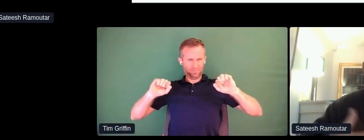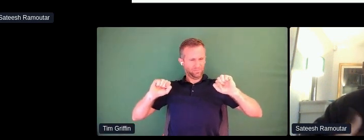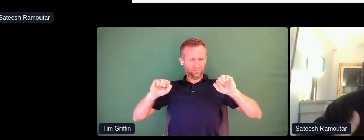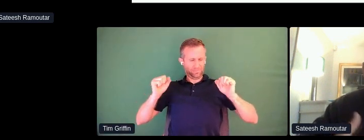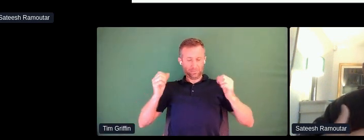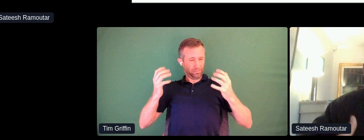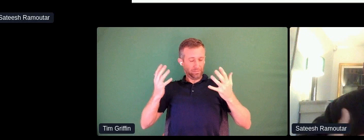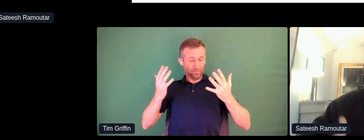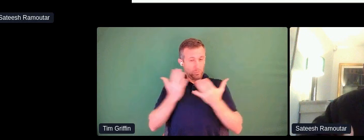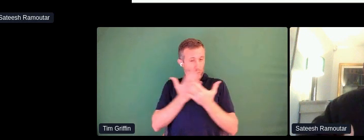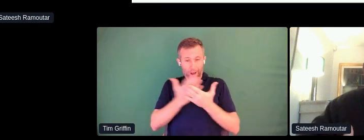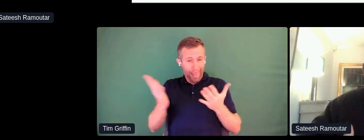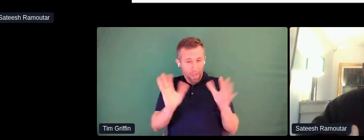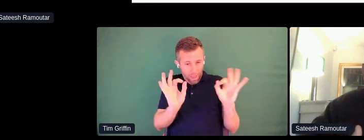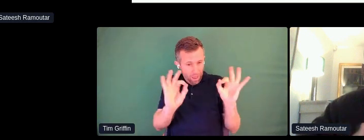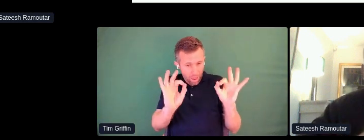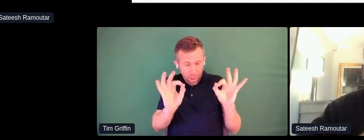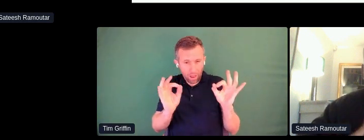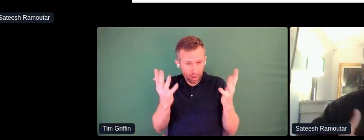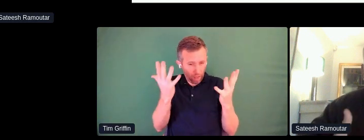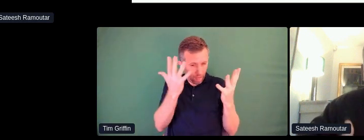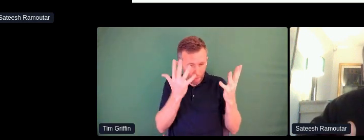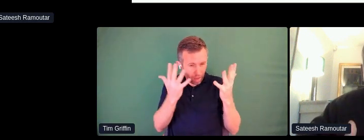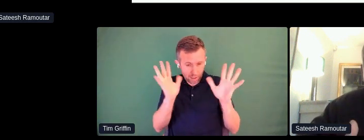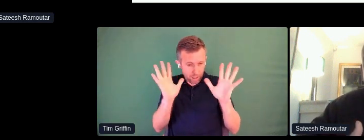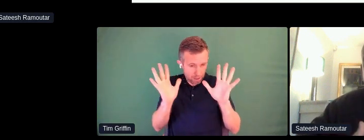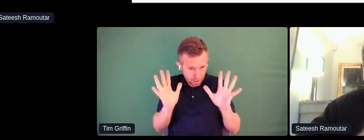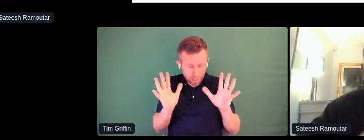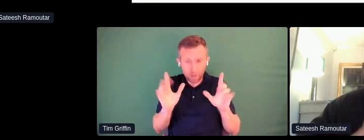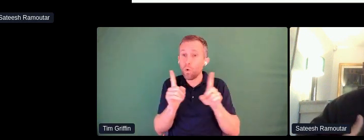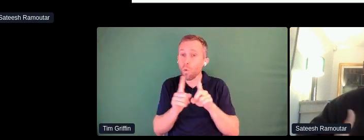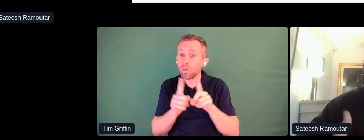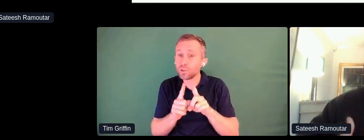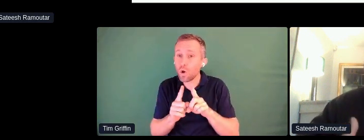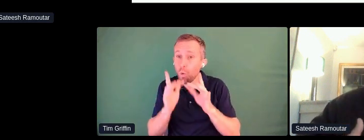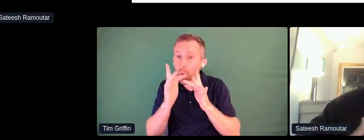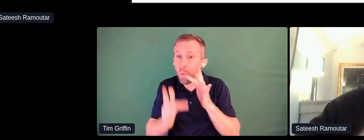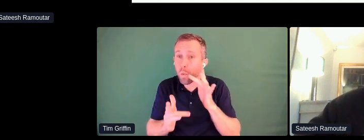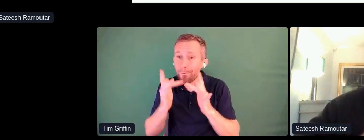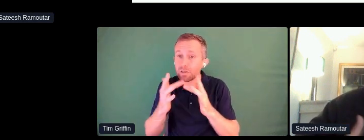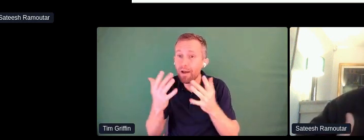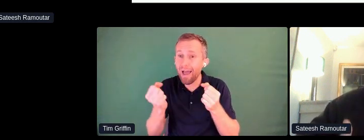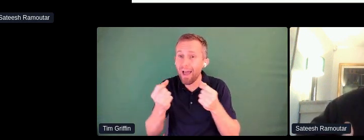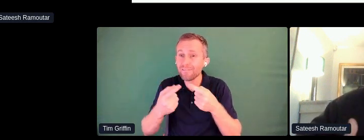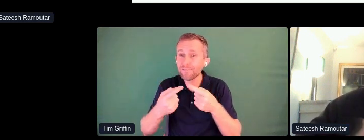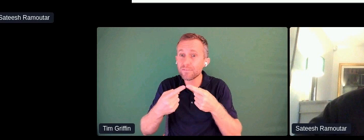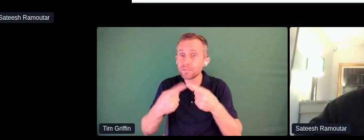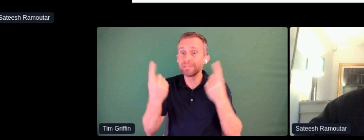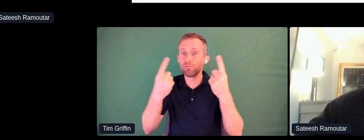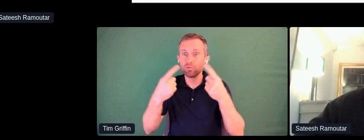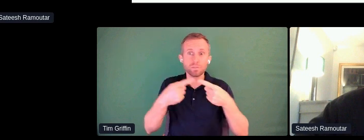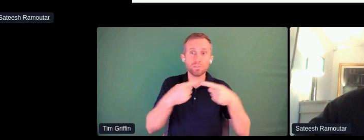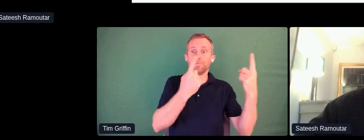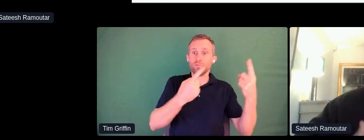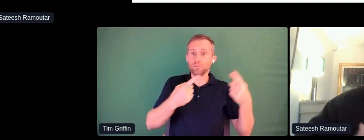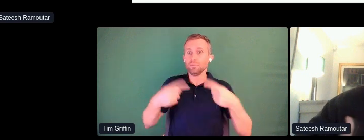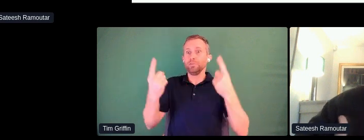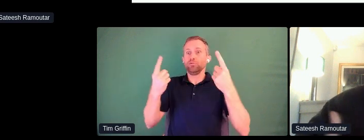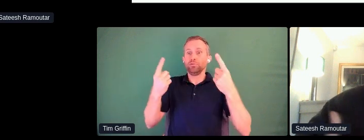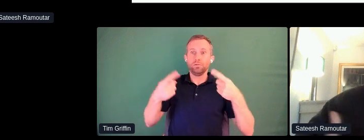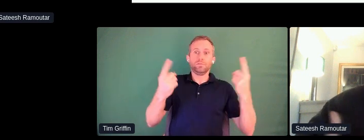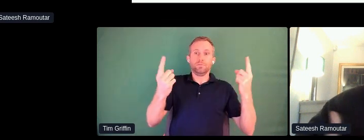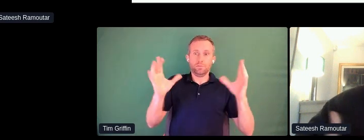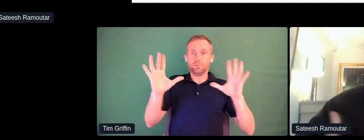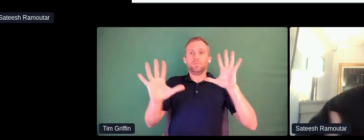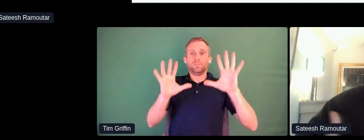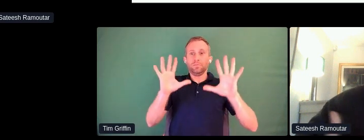also technology is continually changing. And with those changes, suddenly a change in layout, a change in the system